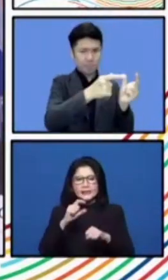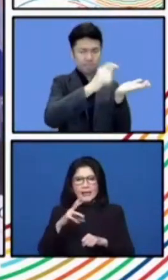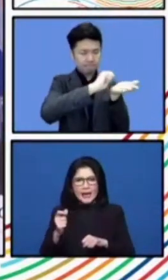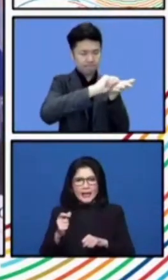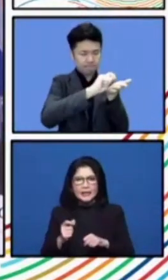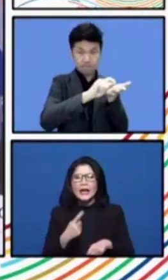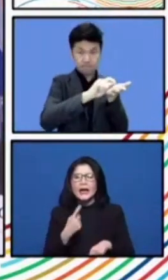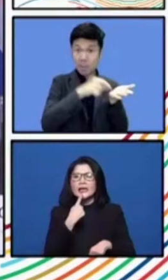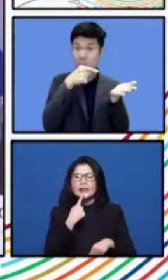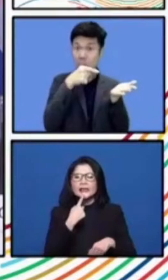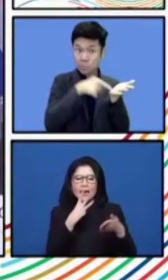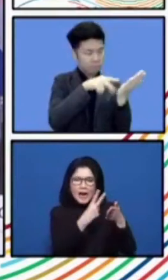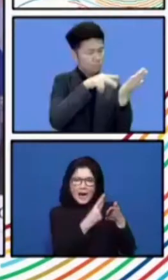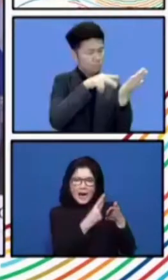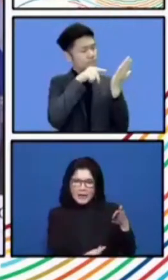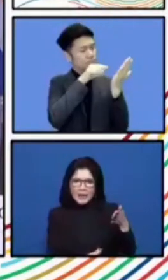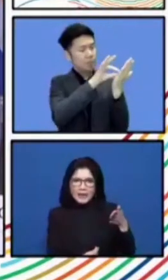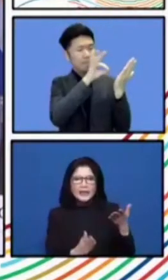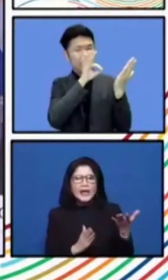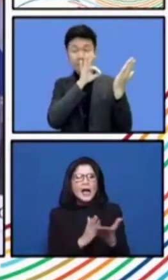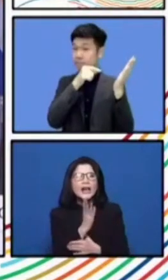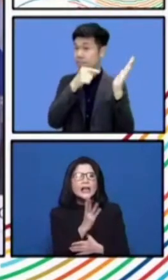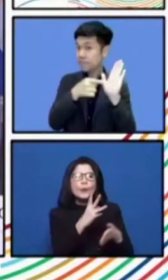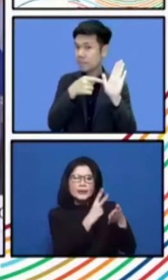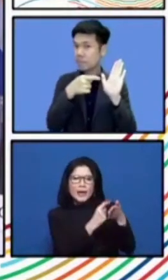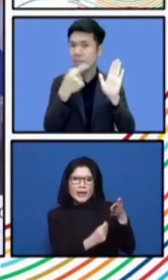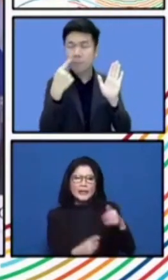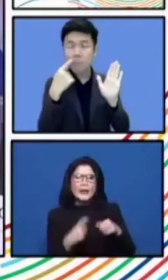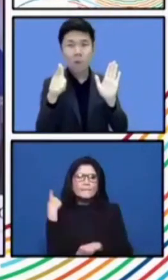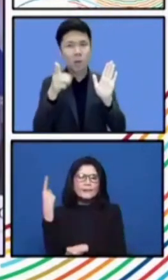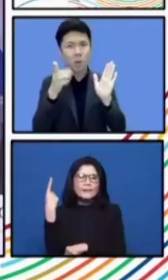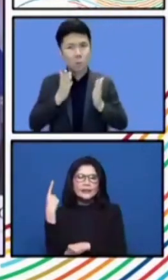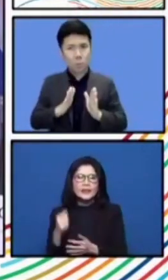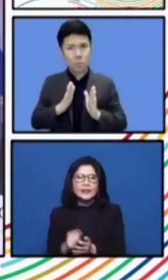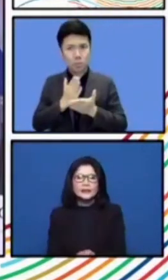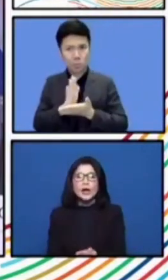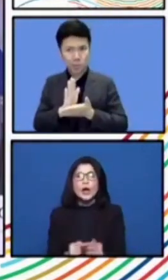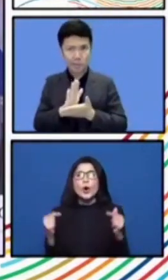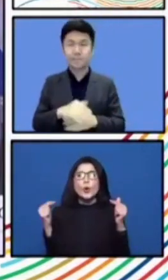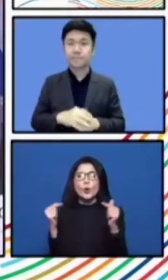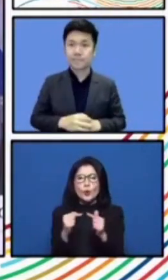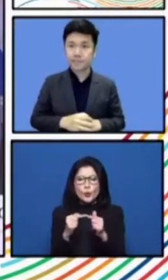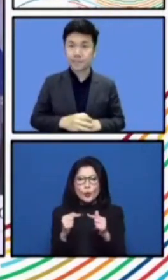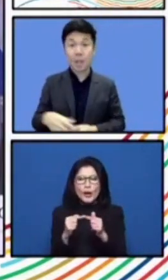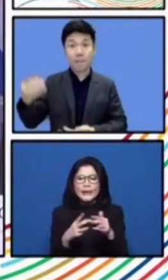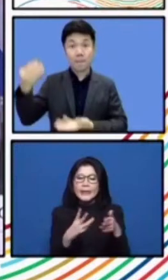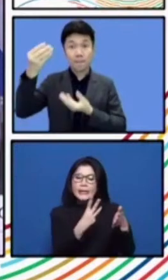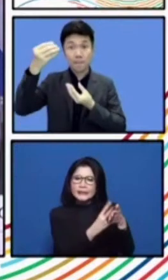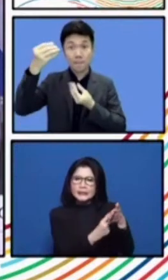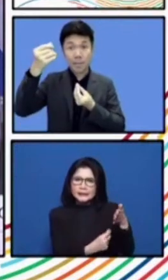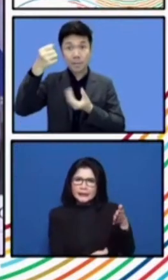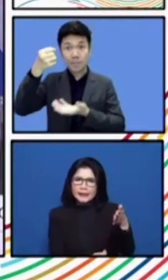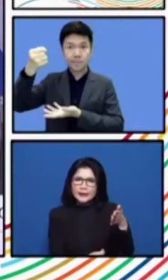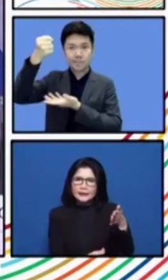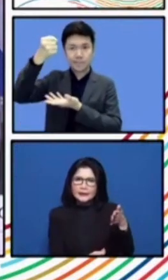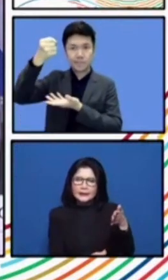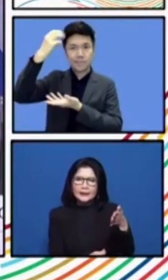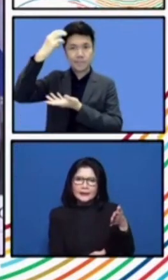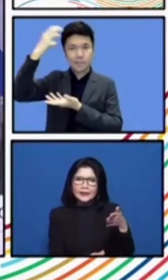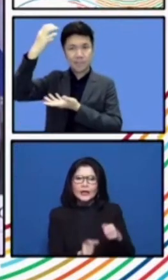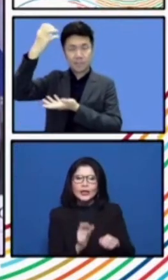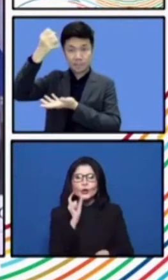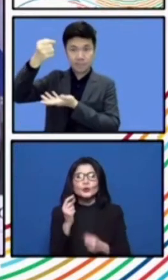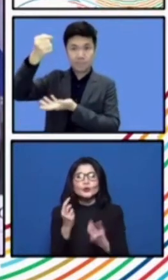human rights through government budget the close relationship between budget public budgets and human